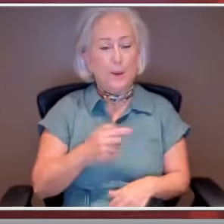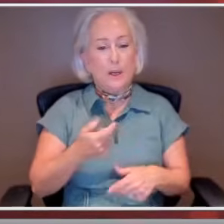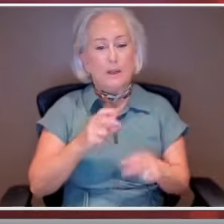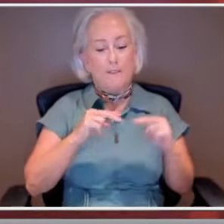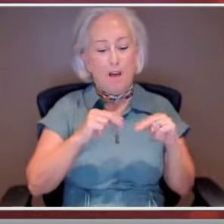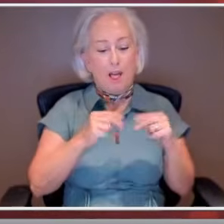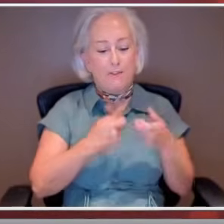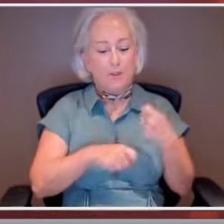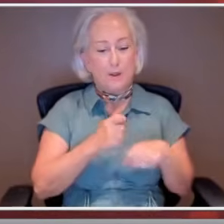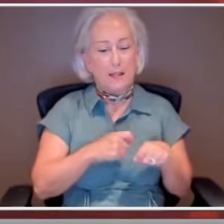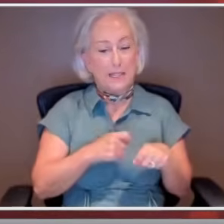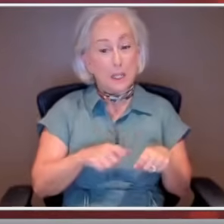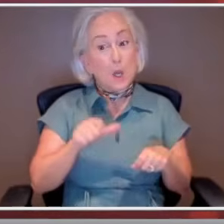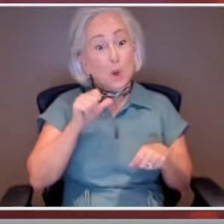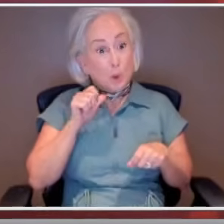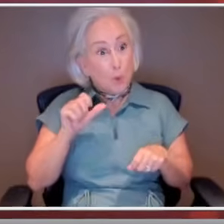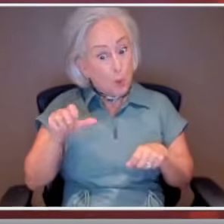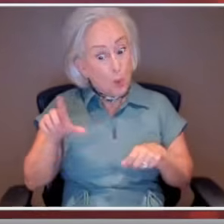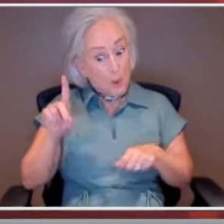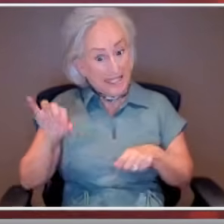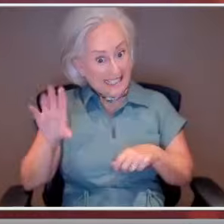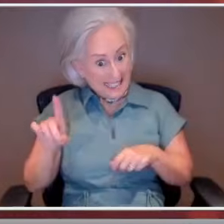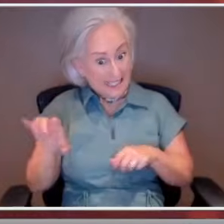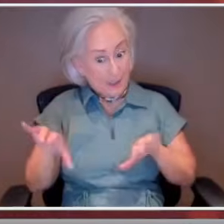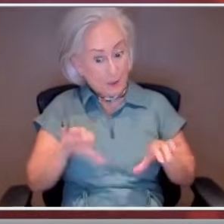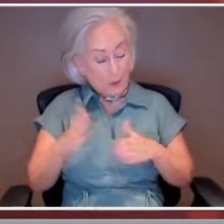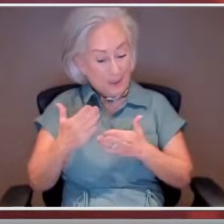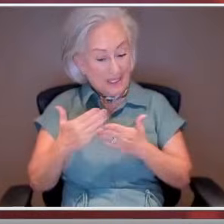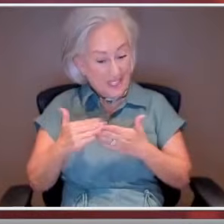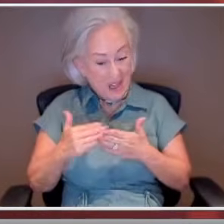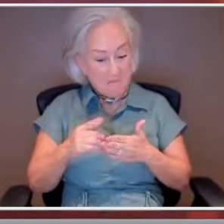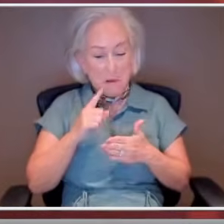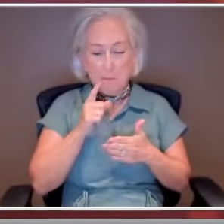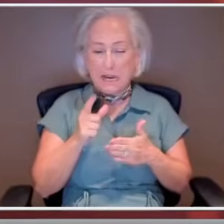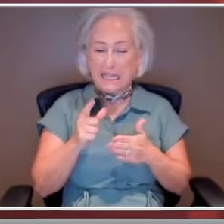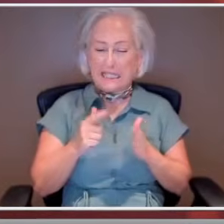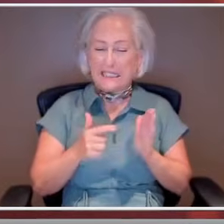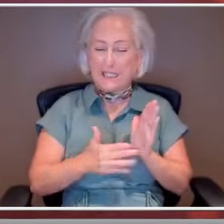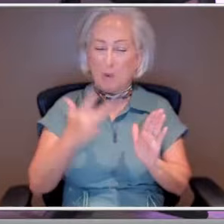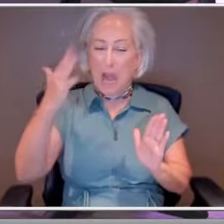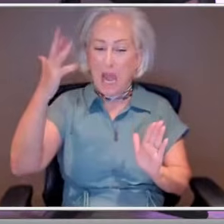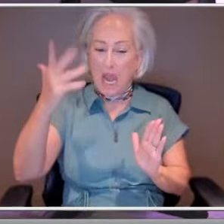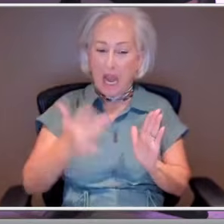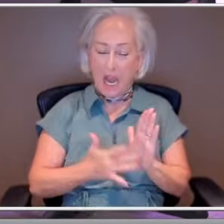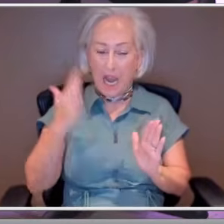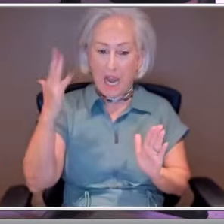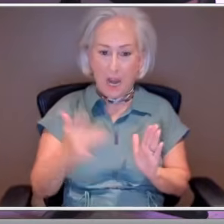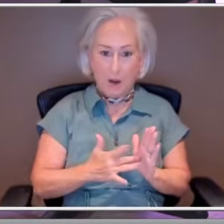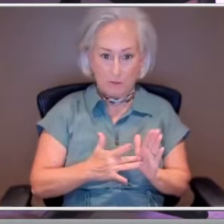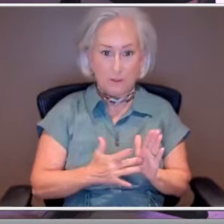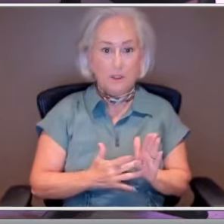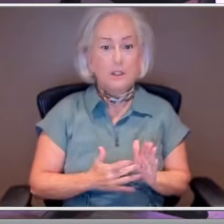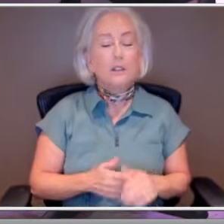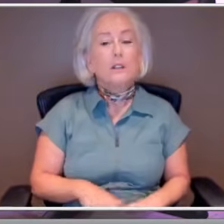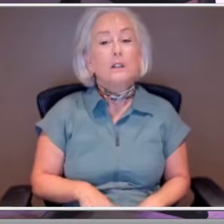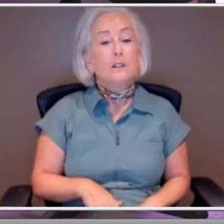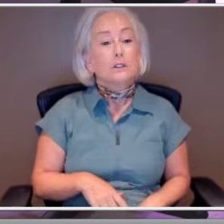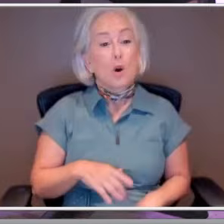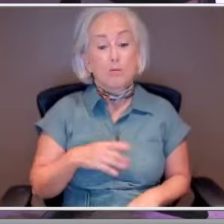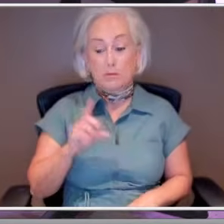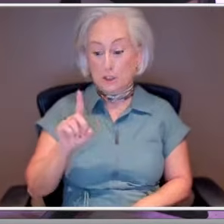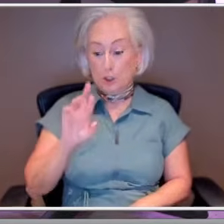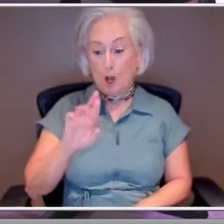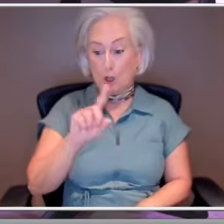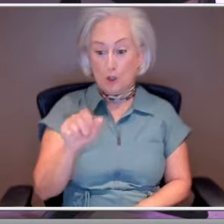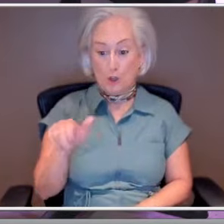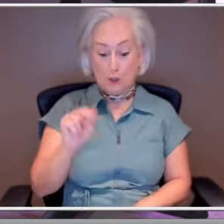probably there were not good transcatheter options for Keith in 2014. To Dr. Zorn's point, you had said it, technology and science